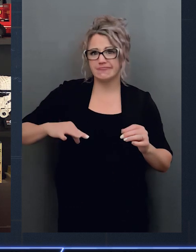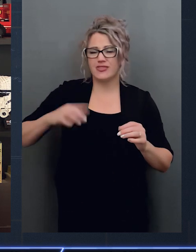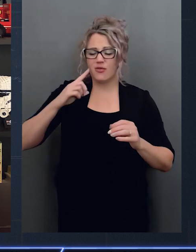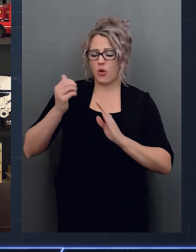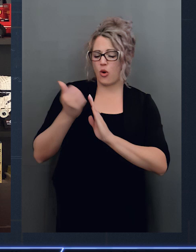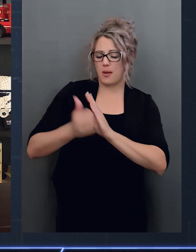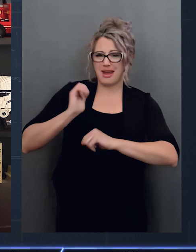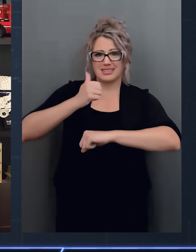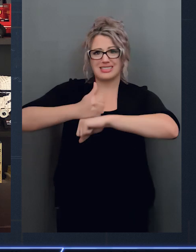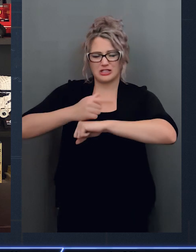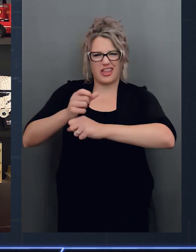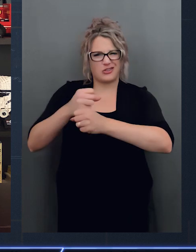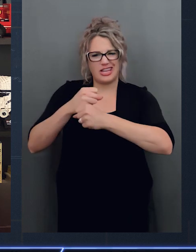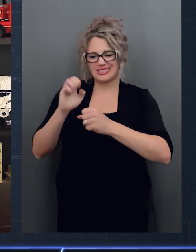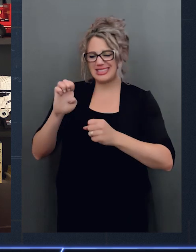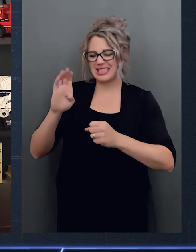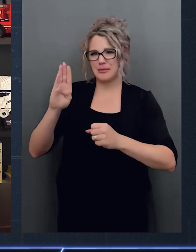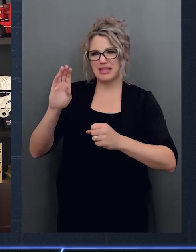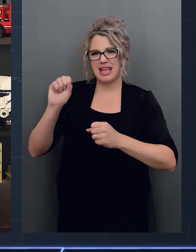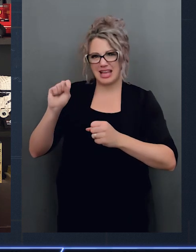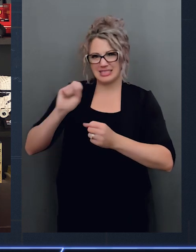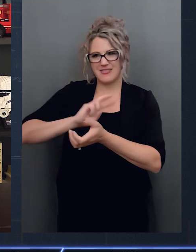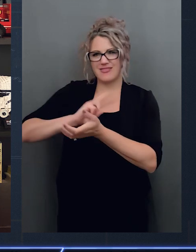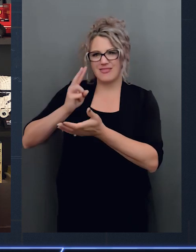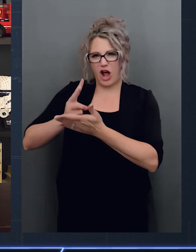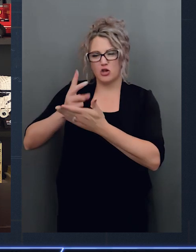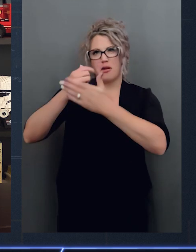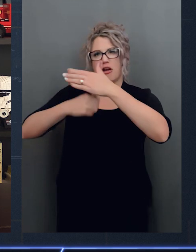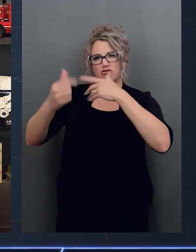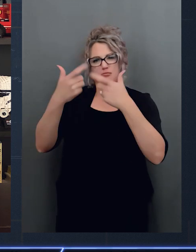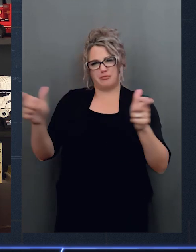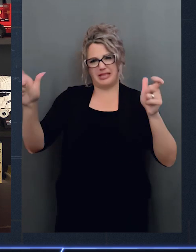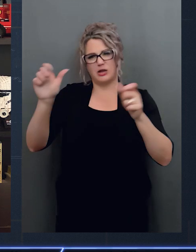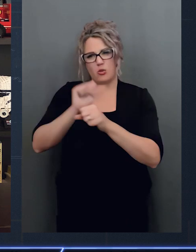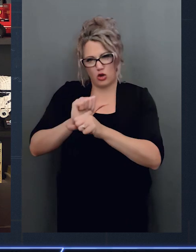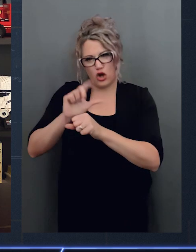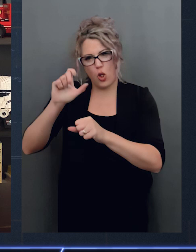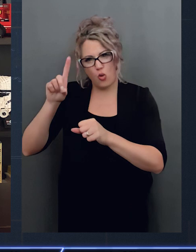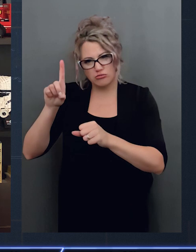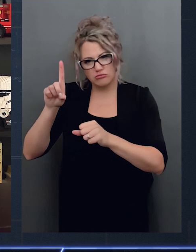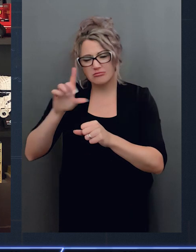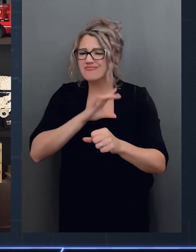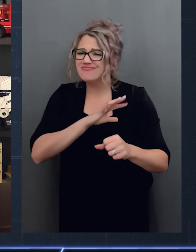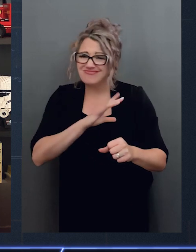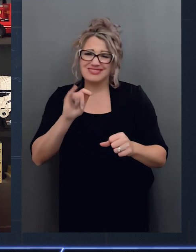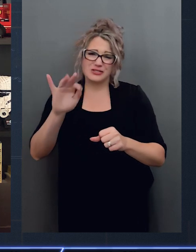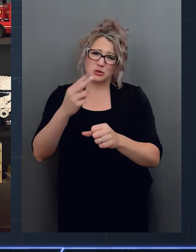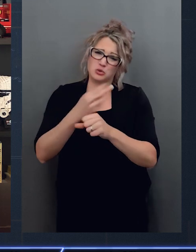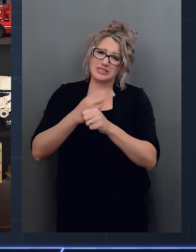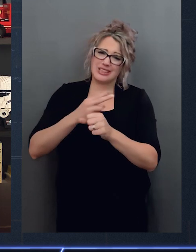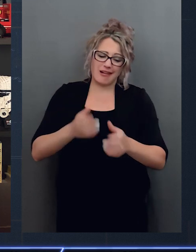setup process that creates EBS volumes as part of a bigger workflow. It's also great if you're using containers and